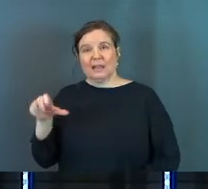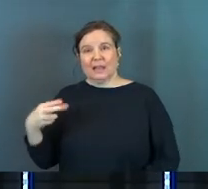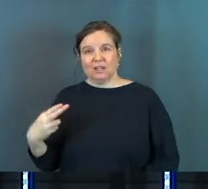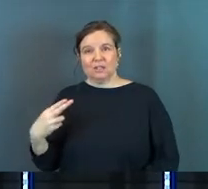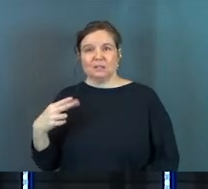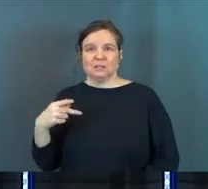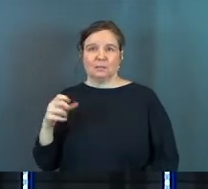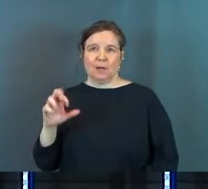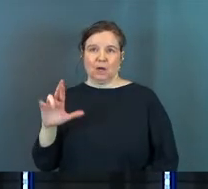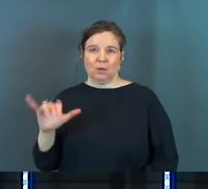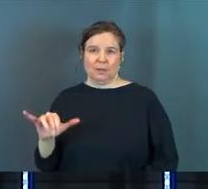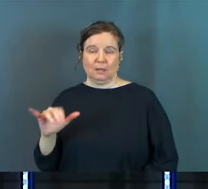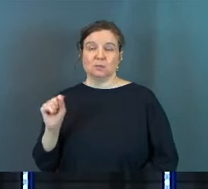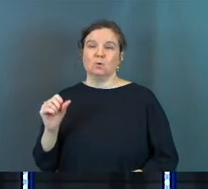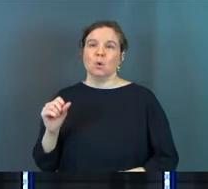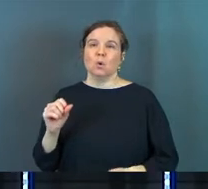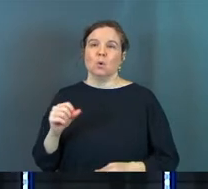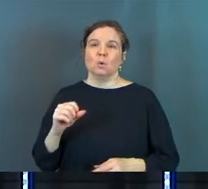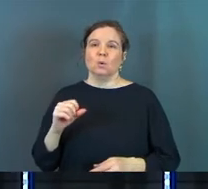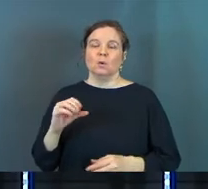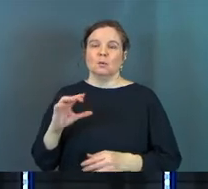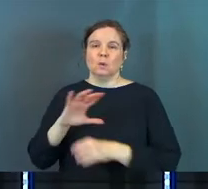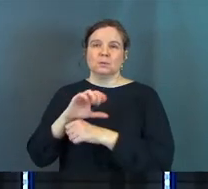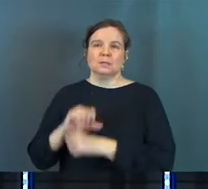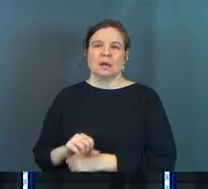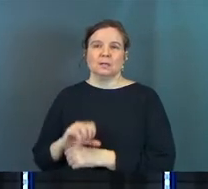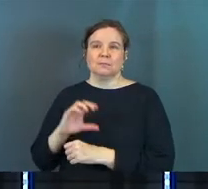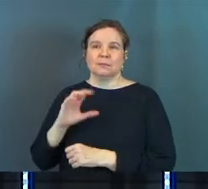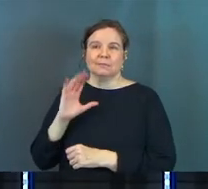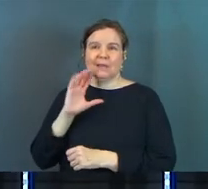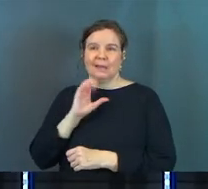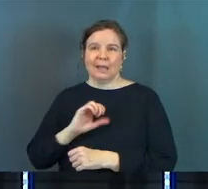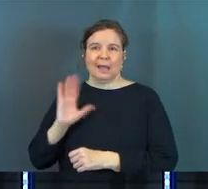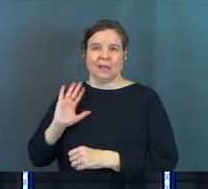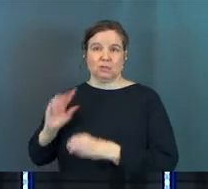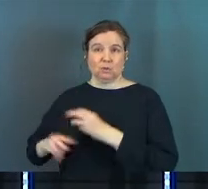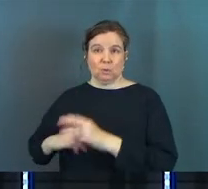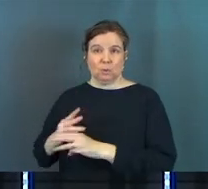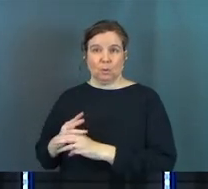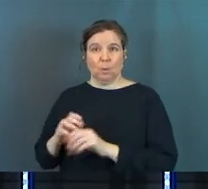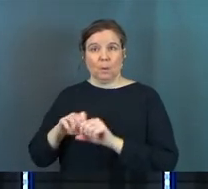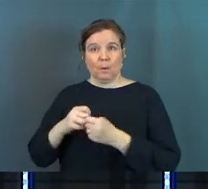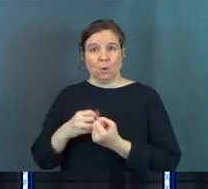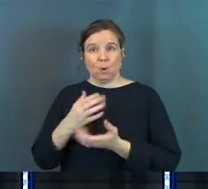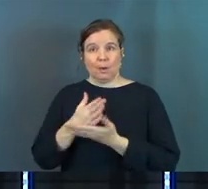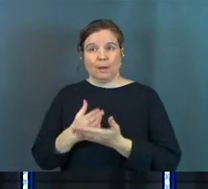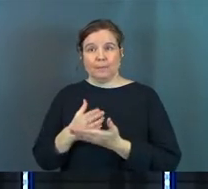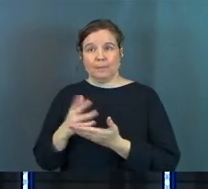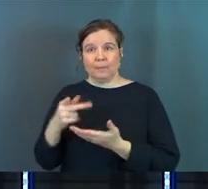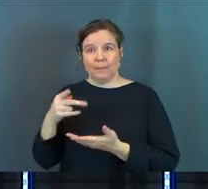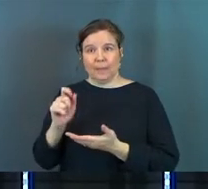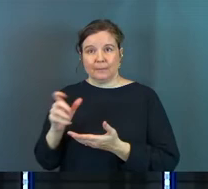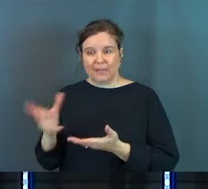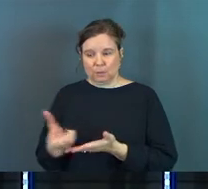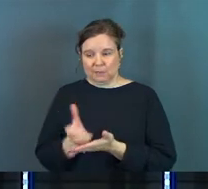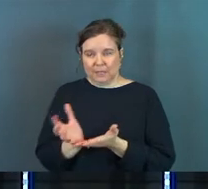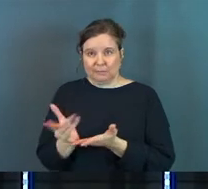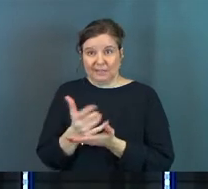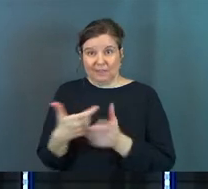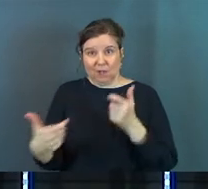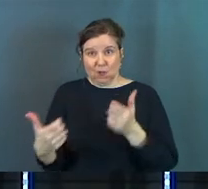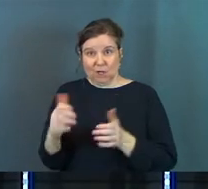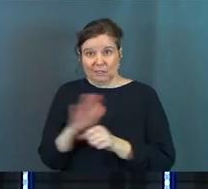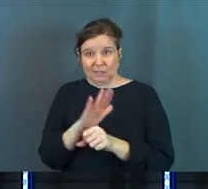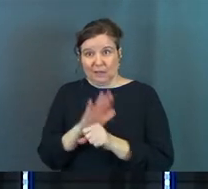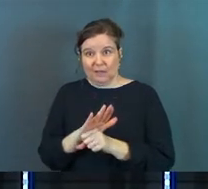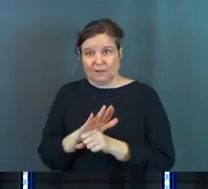pottery. So it was a custom in the ancient world where broken pots, they would take the shards if they were large